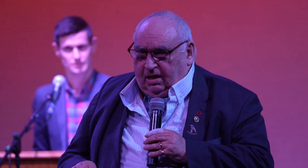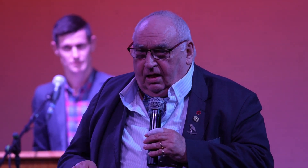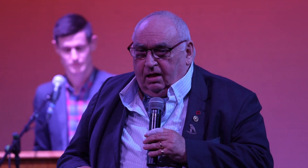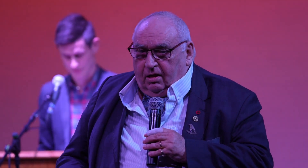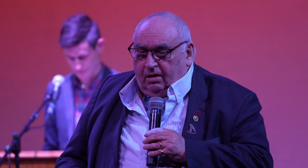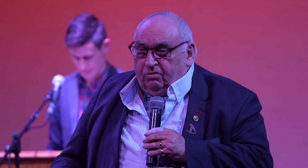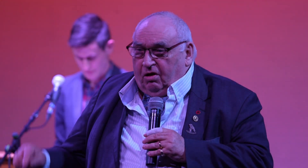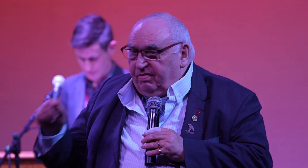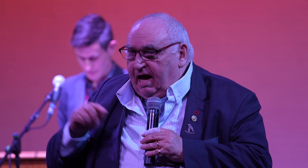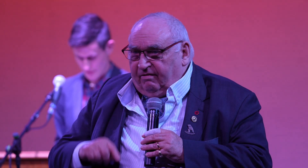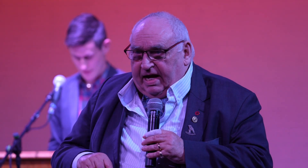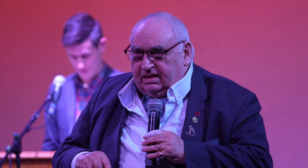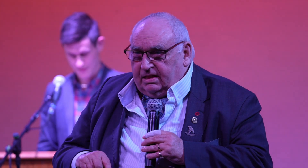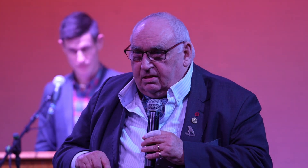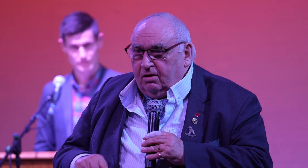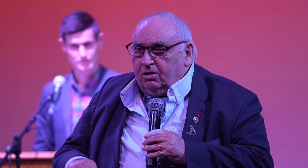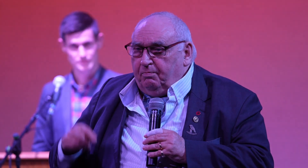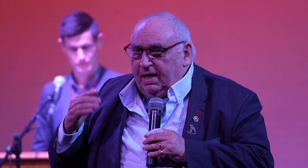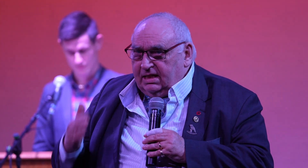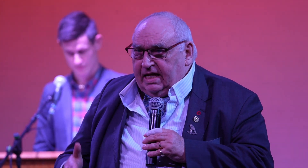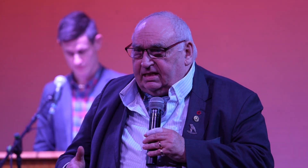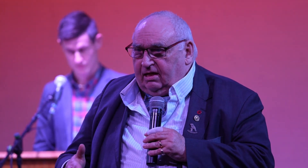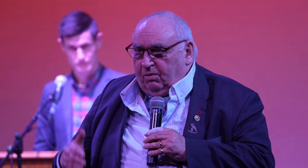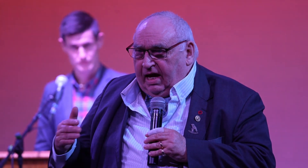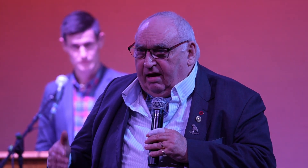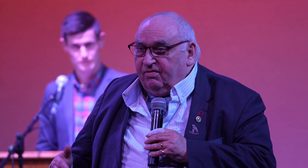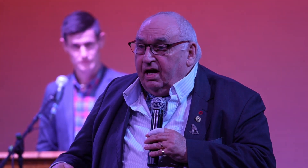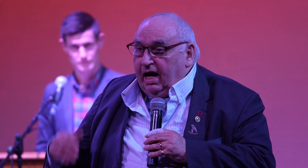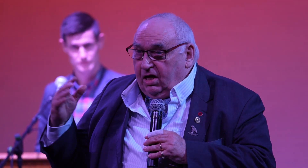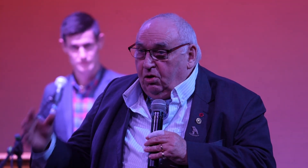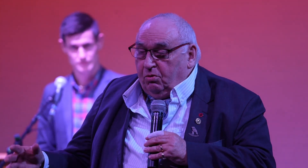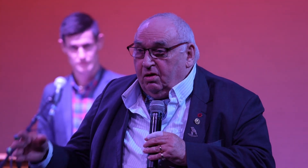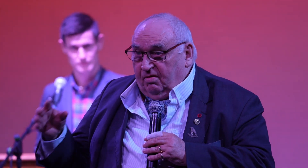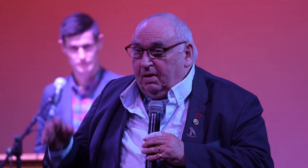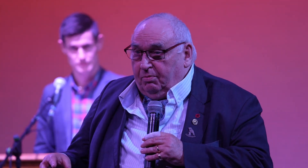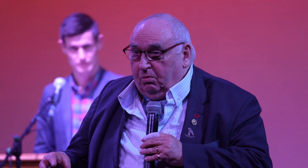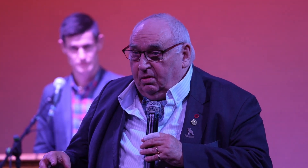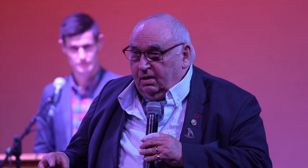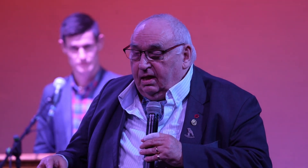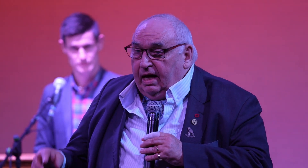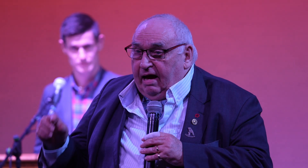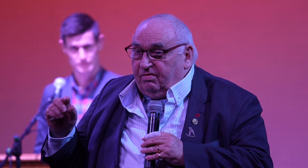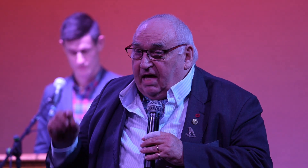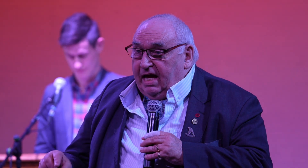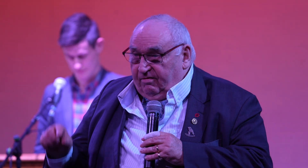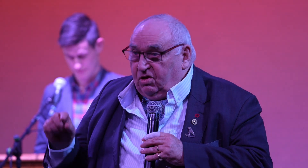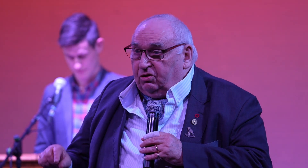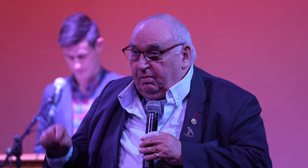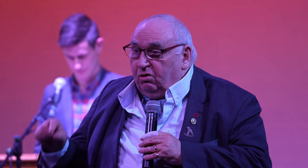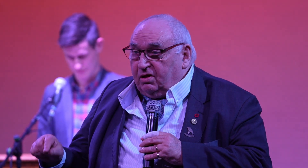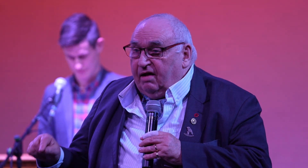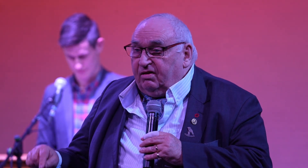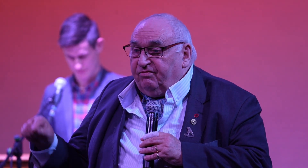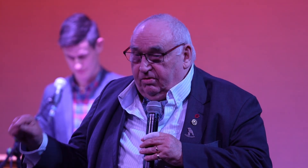the city, not the other assets. The biggest asset we have are you, the people, and they have